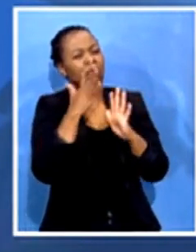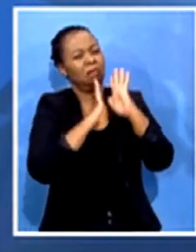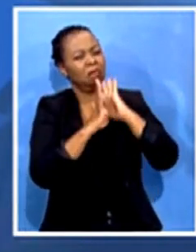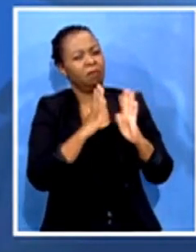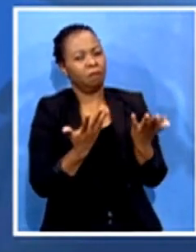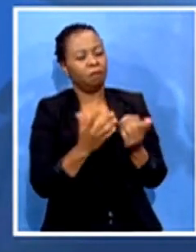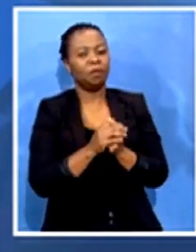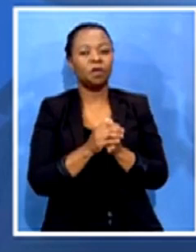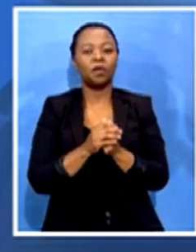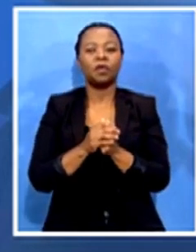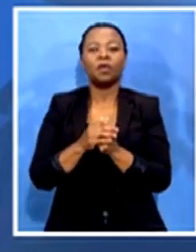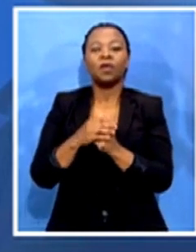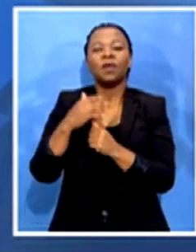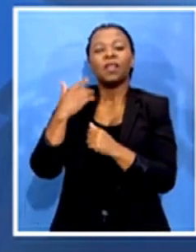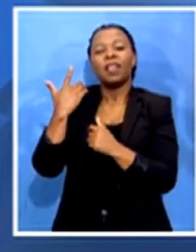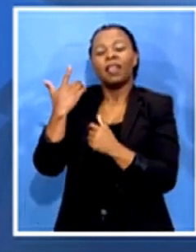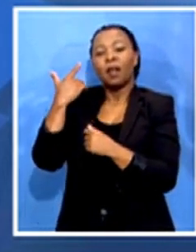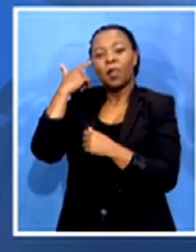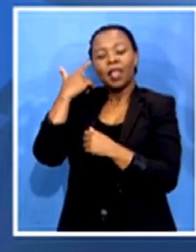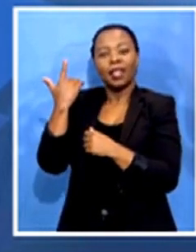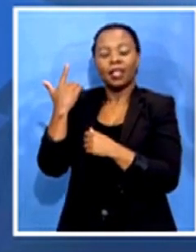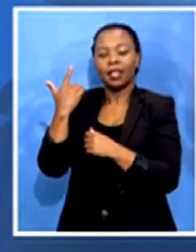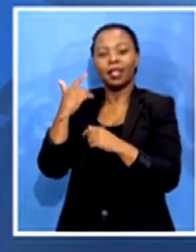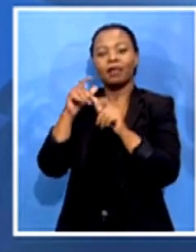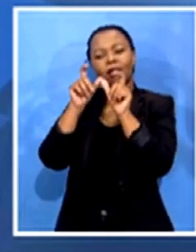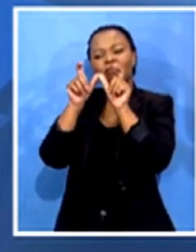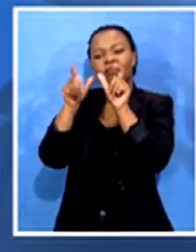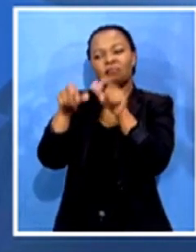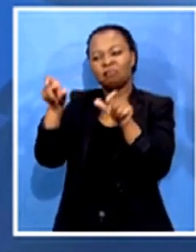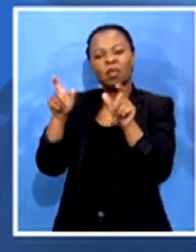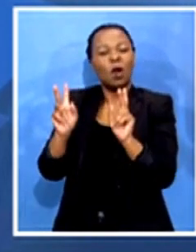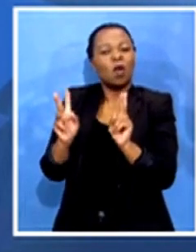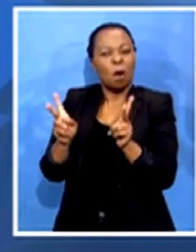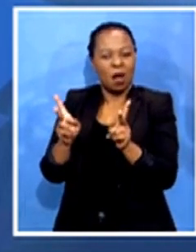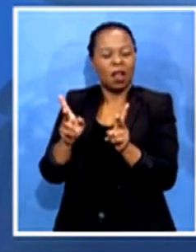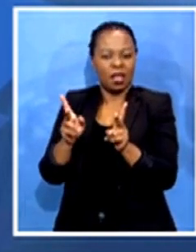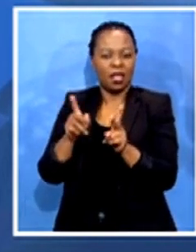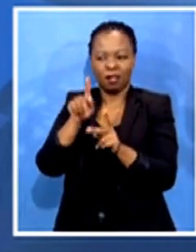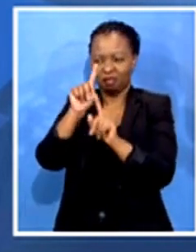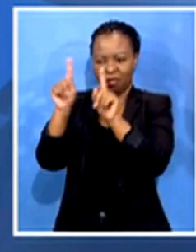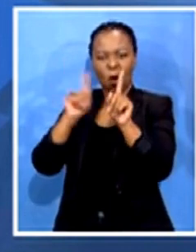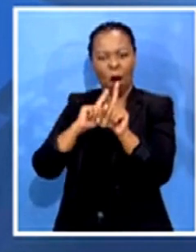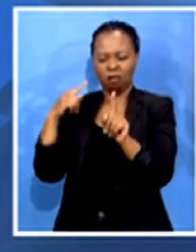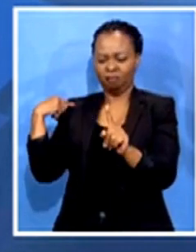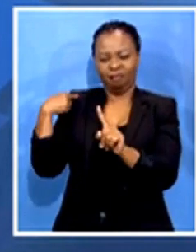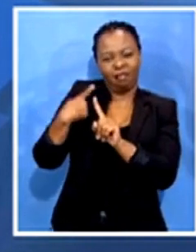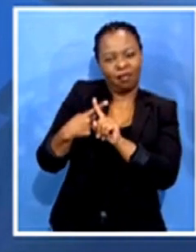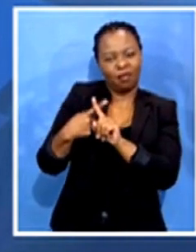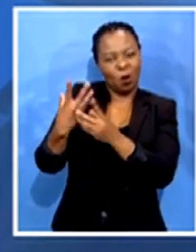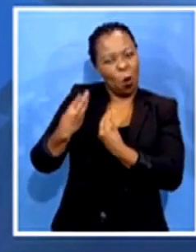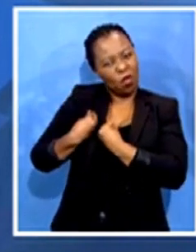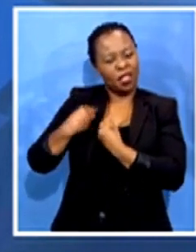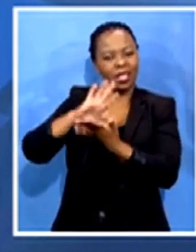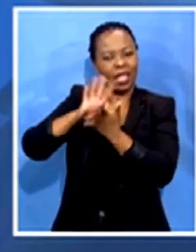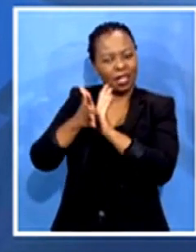call them normal clients because they are clients that have been with Sassa for a while, and it's the business that we've been in for a long